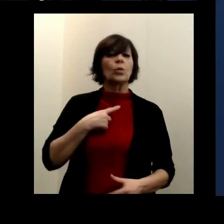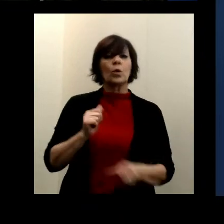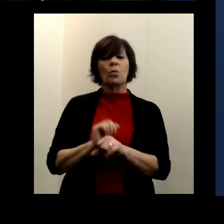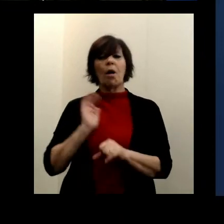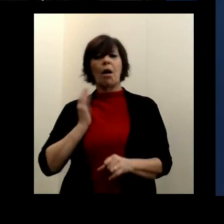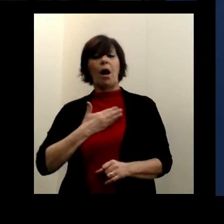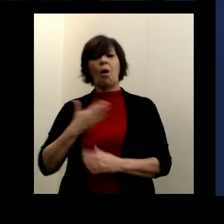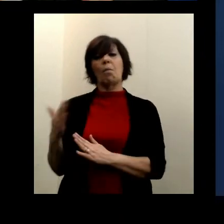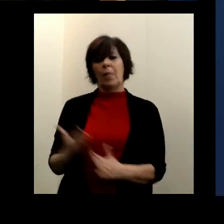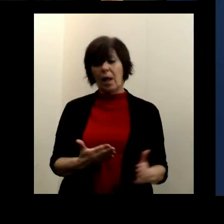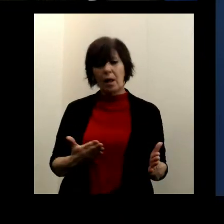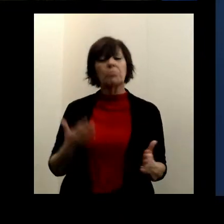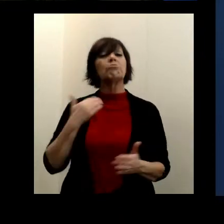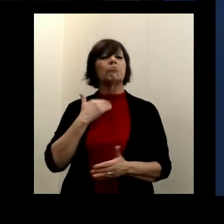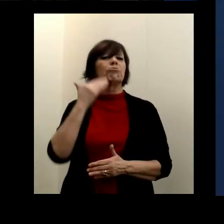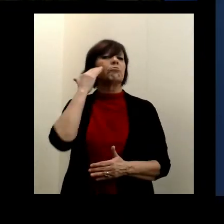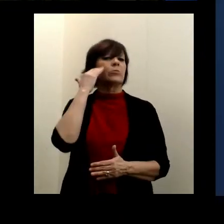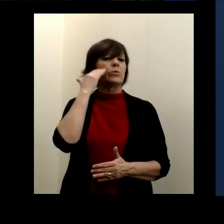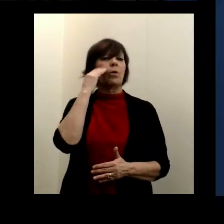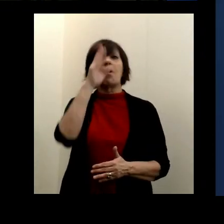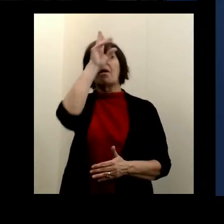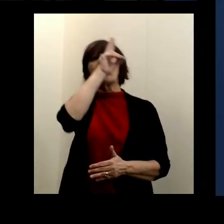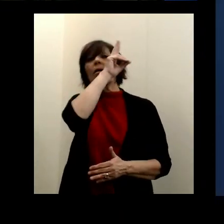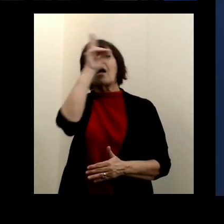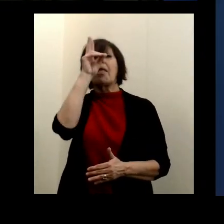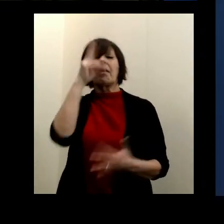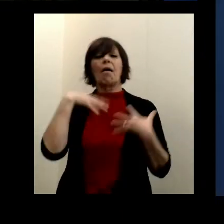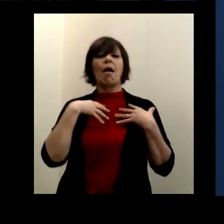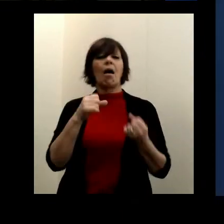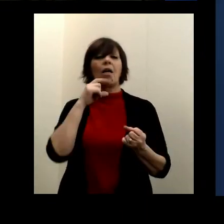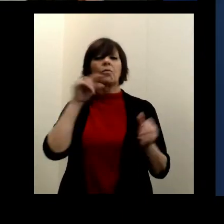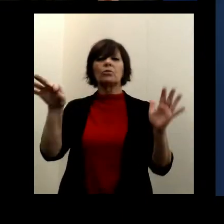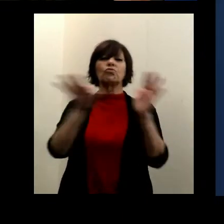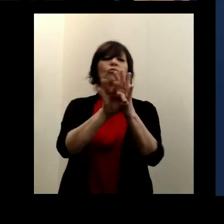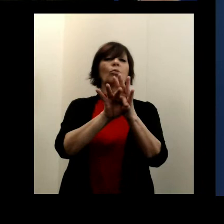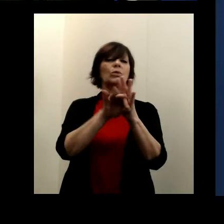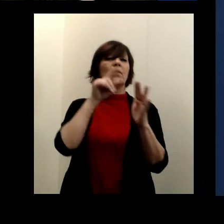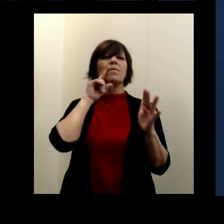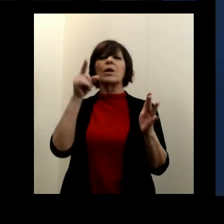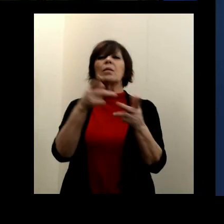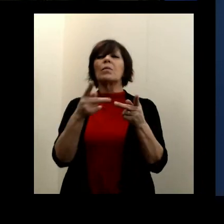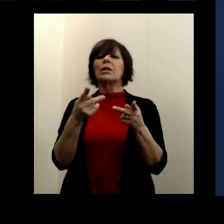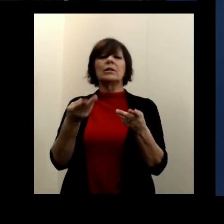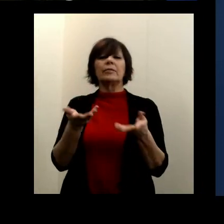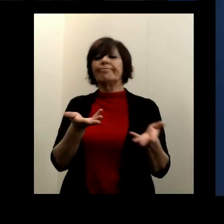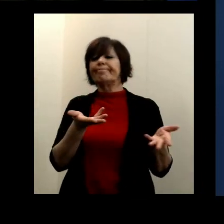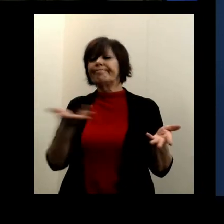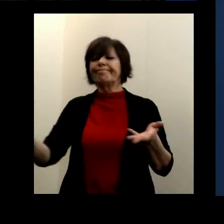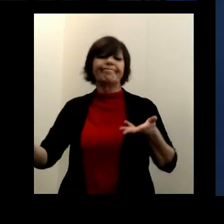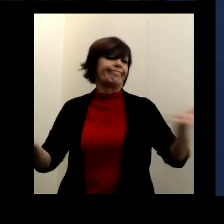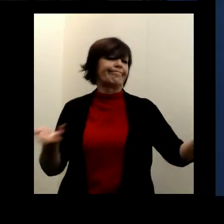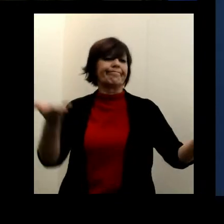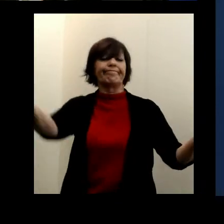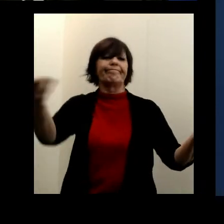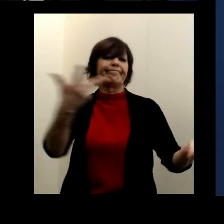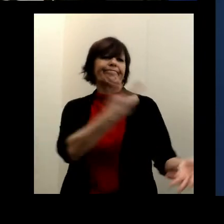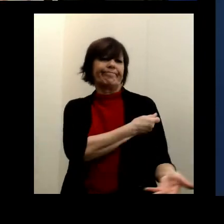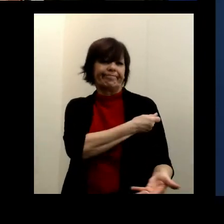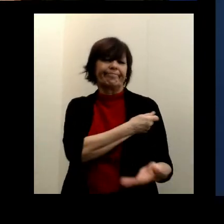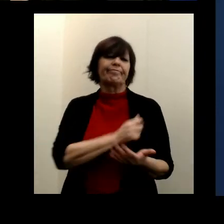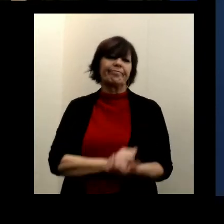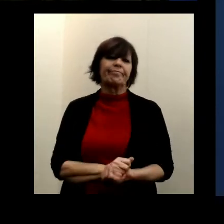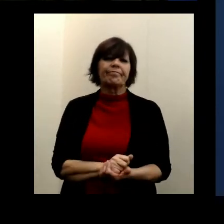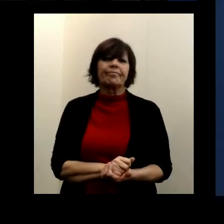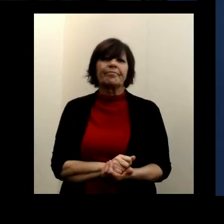plan. We know that Catholic Health was chosen by New York State to be the hub for the upcoming phase 2 distribution, so to